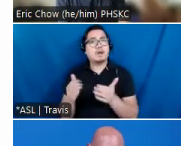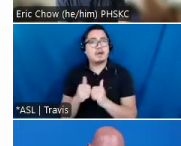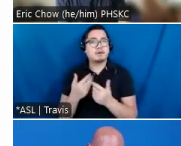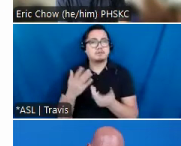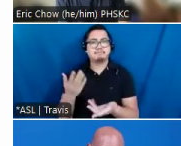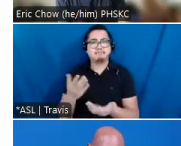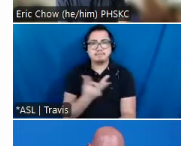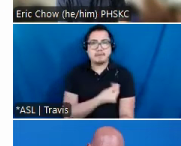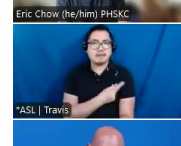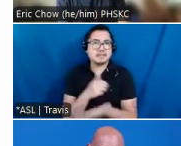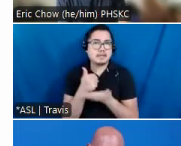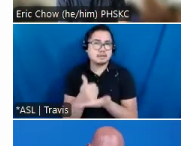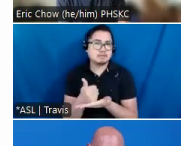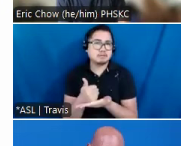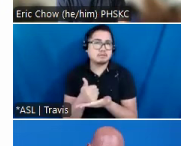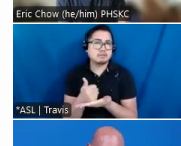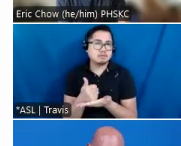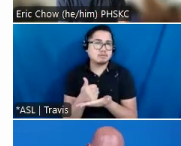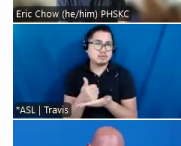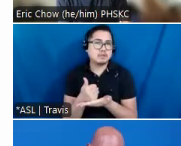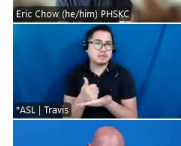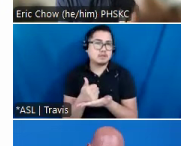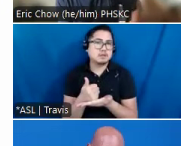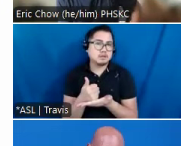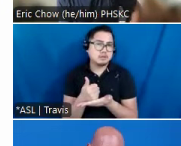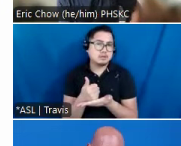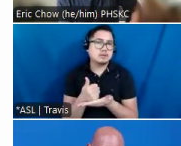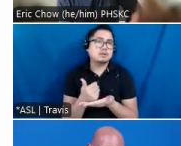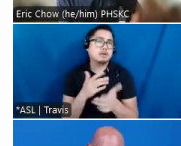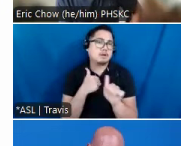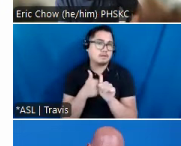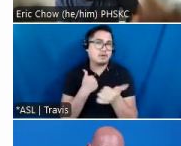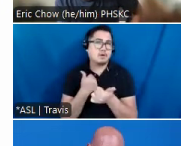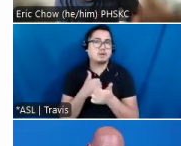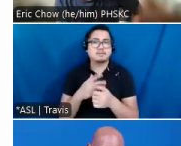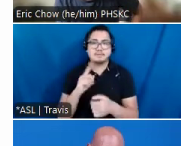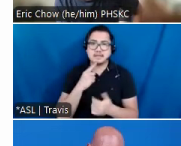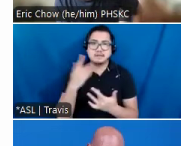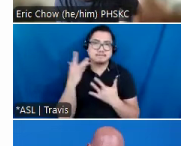is helpful in helping to prevent against complications associated with COVID.